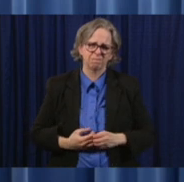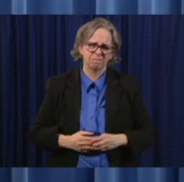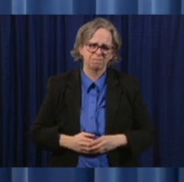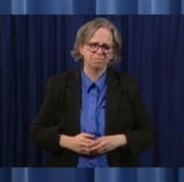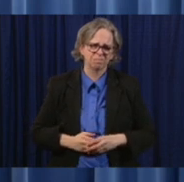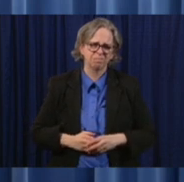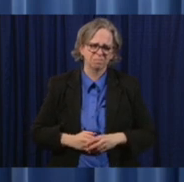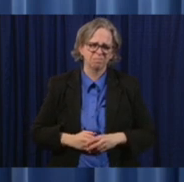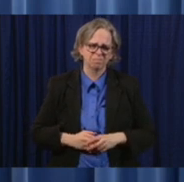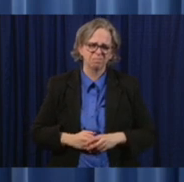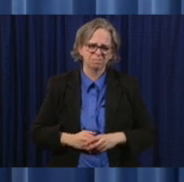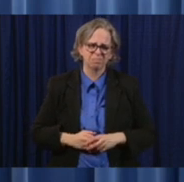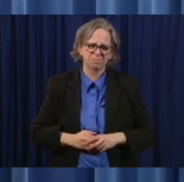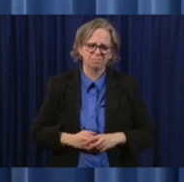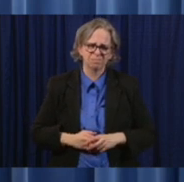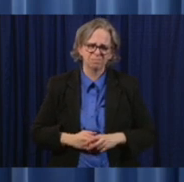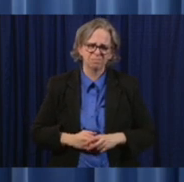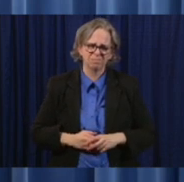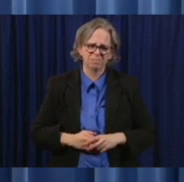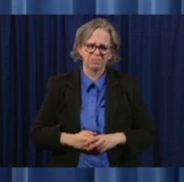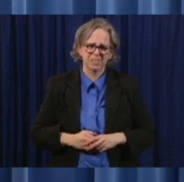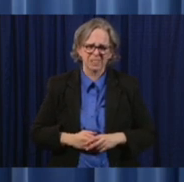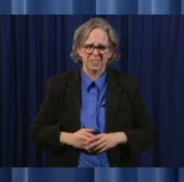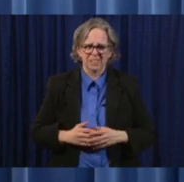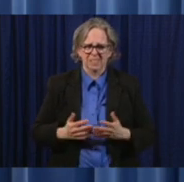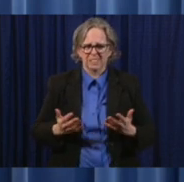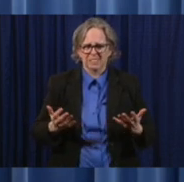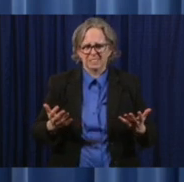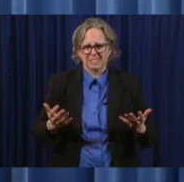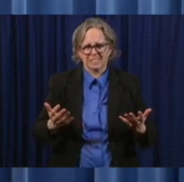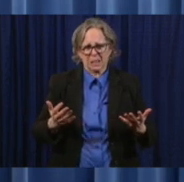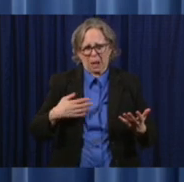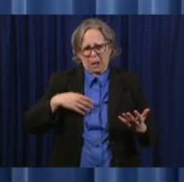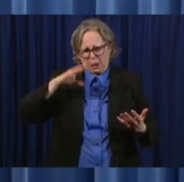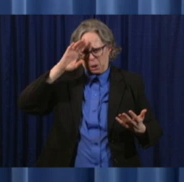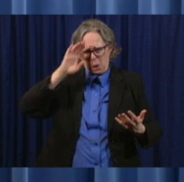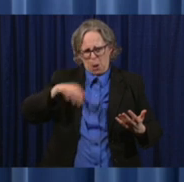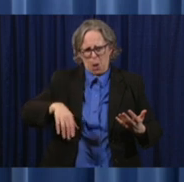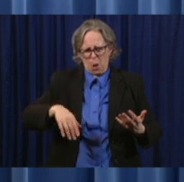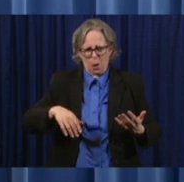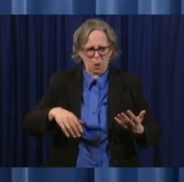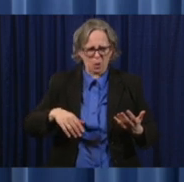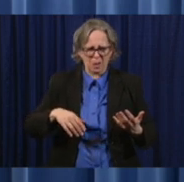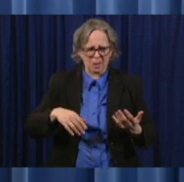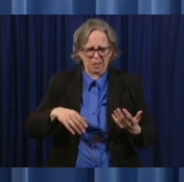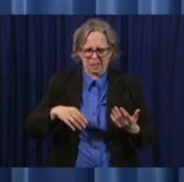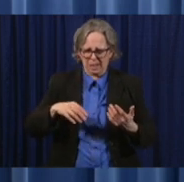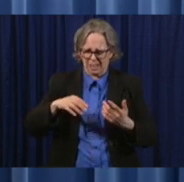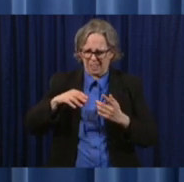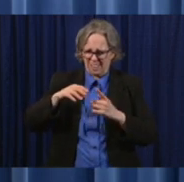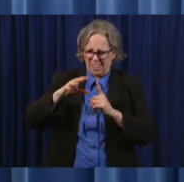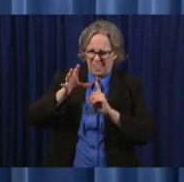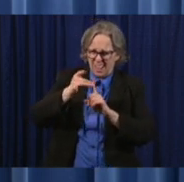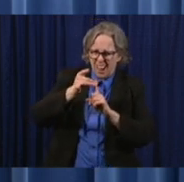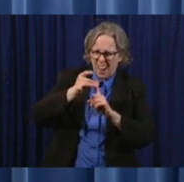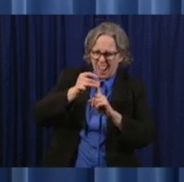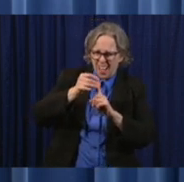to figure out, you know, we don't want the COVID to spread. We know once it gets into a nursing home, it's